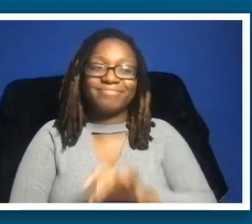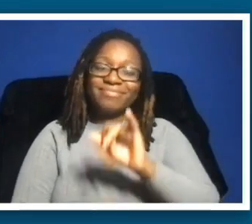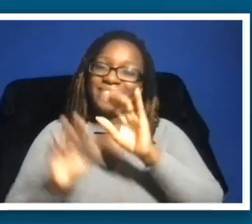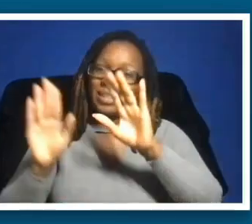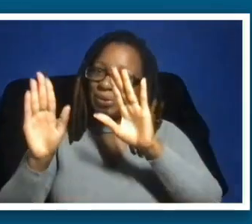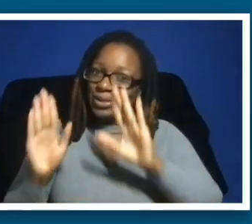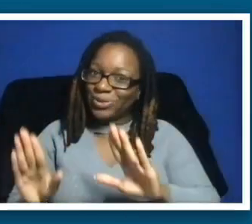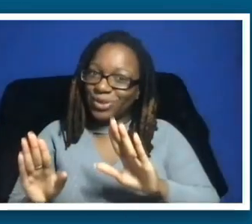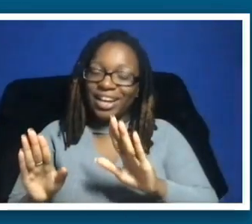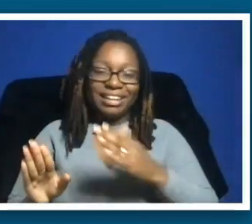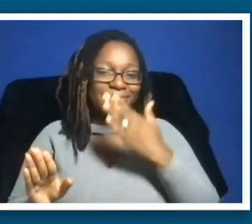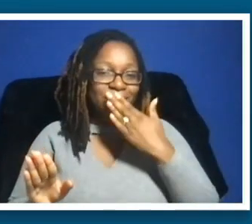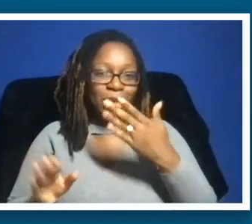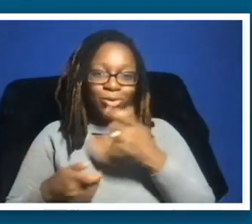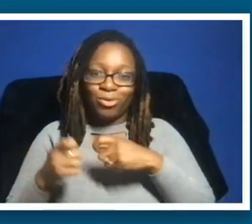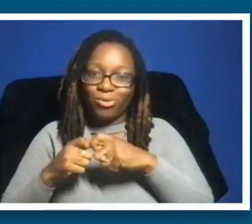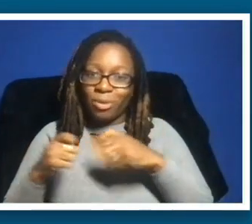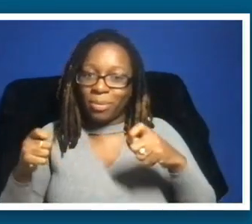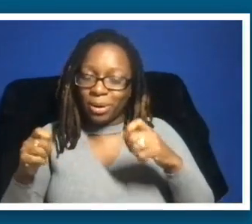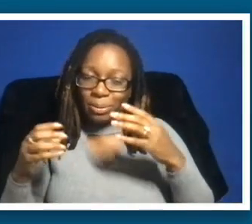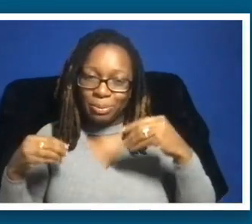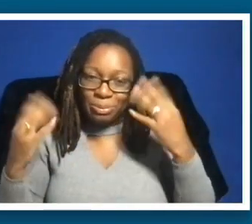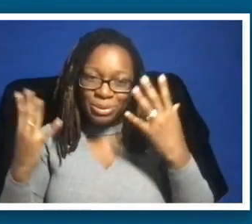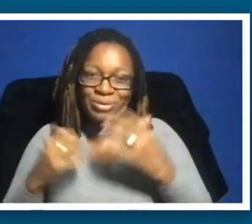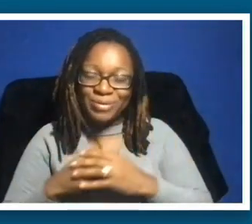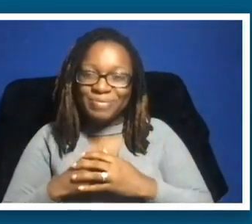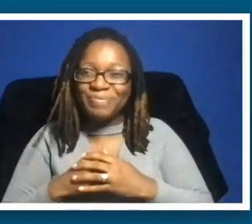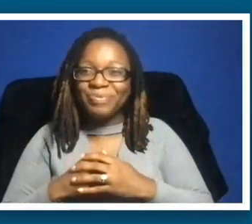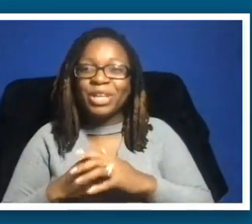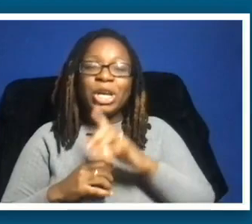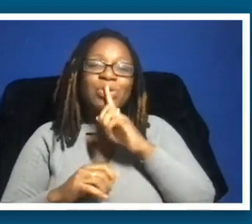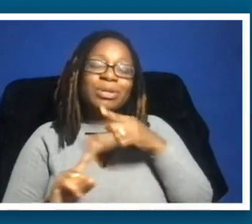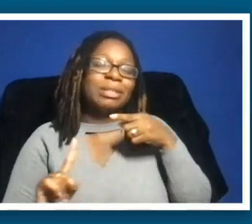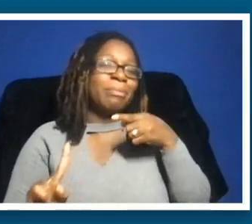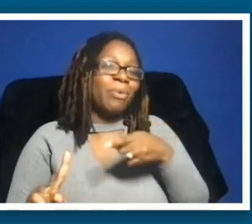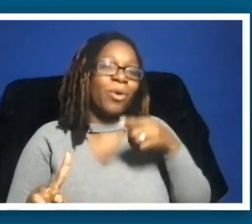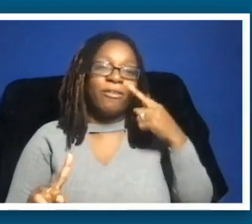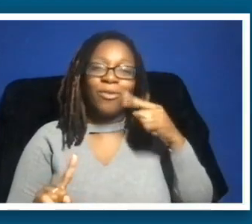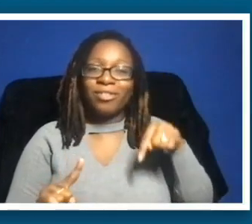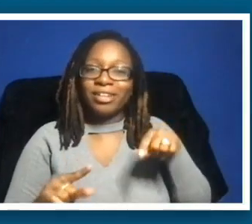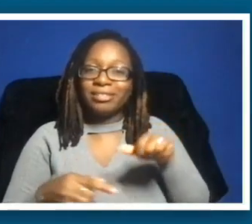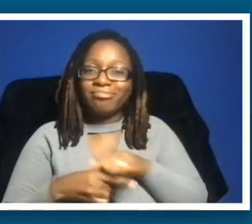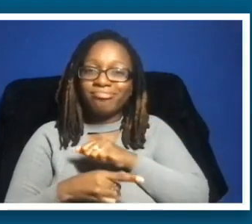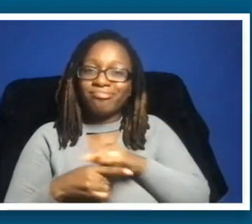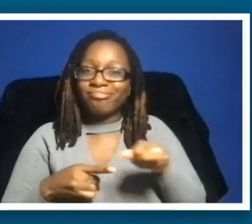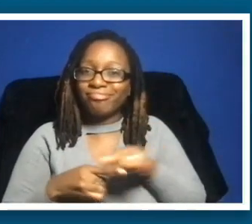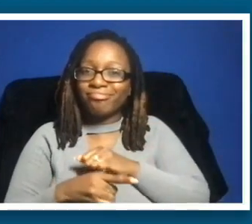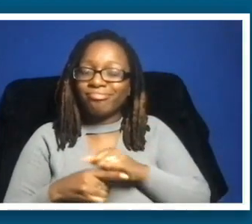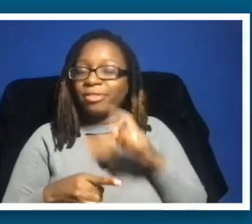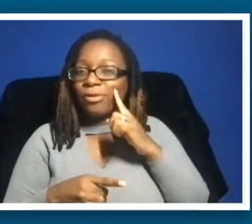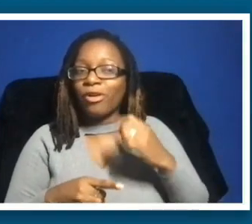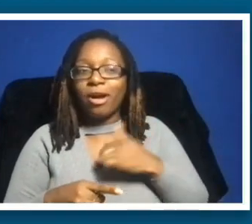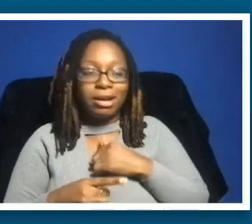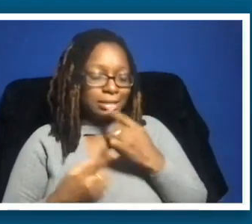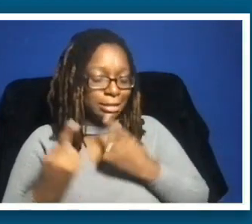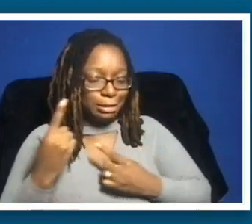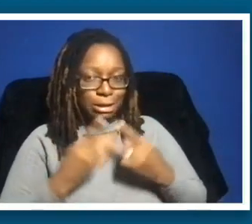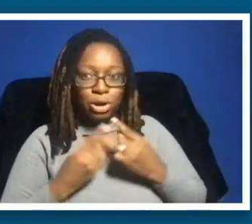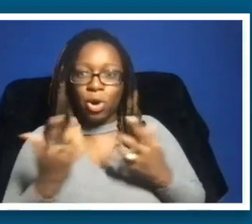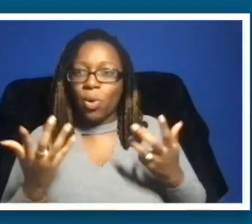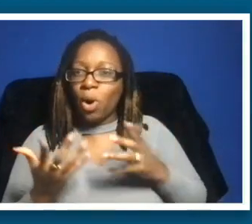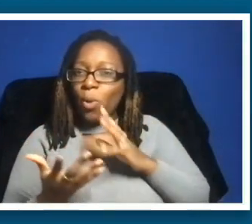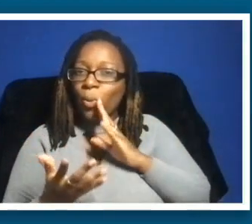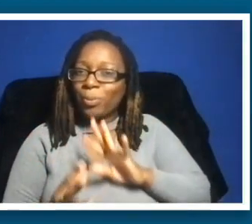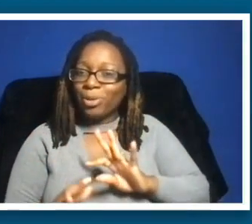wrapped us up beautifully. Really, the point of this little exercise, getting us thinking about the perfect combinations